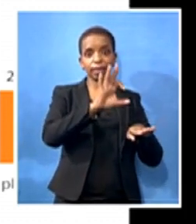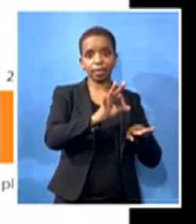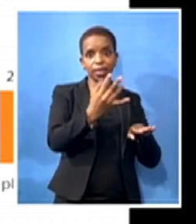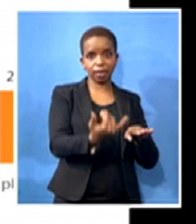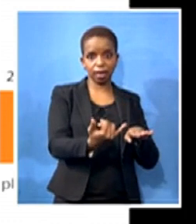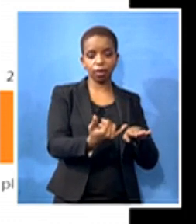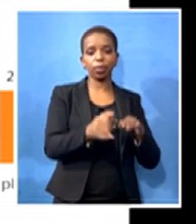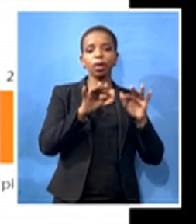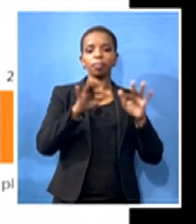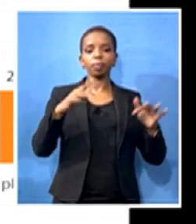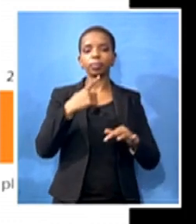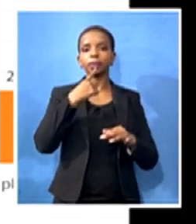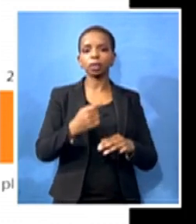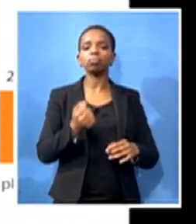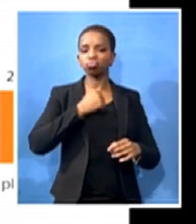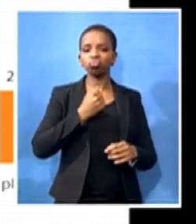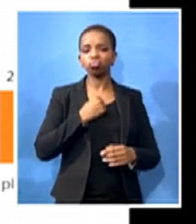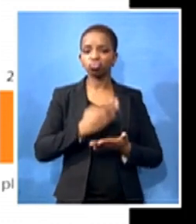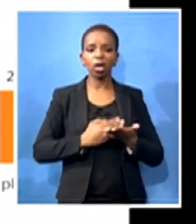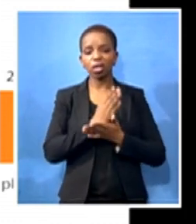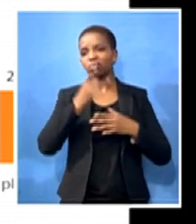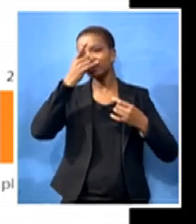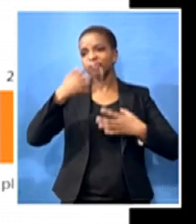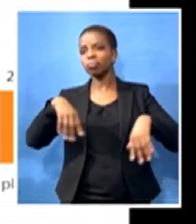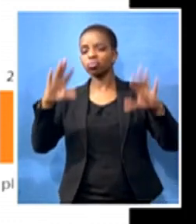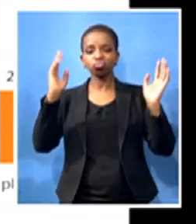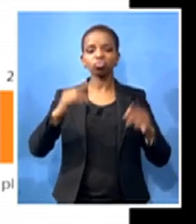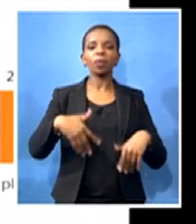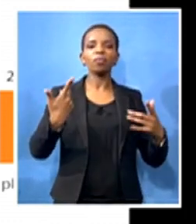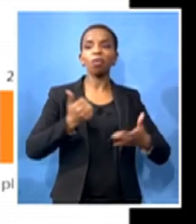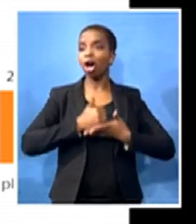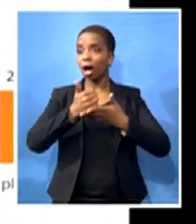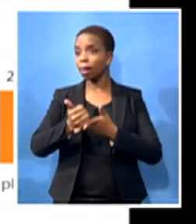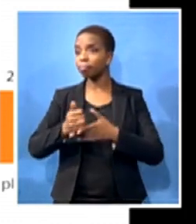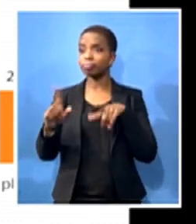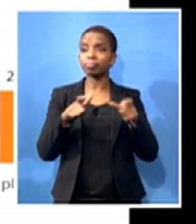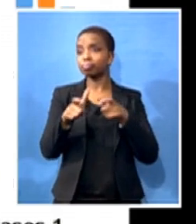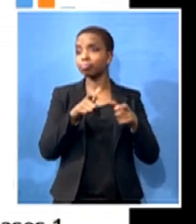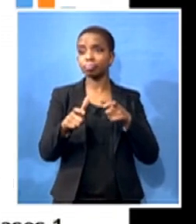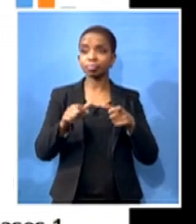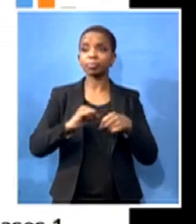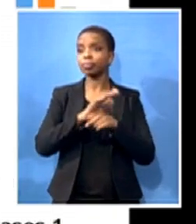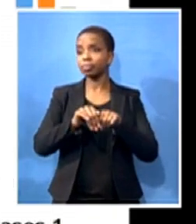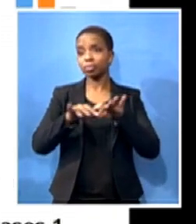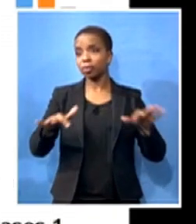rights in order to prevent the spread of the virus. Next slide.